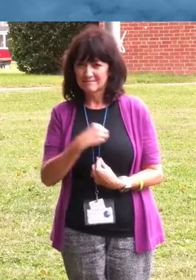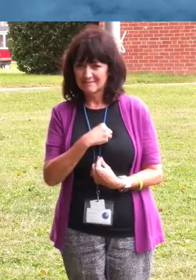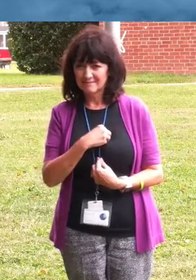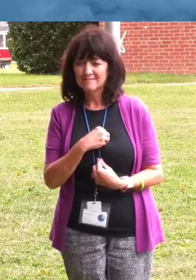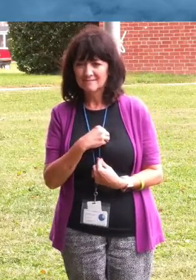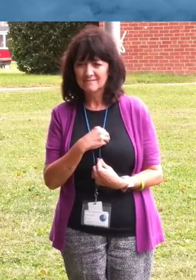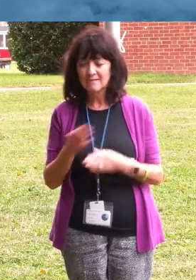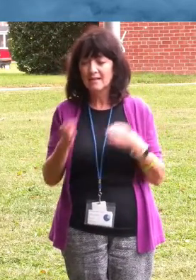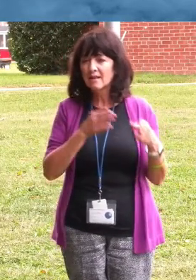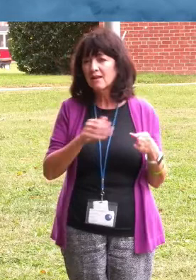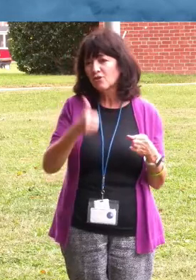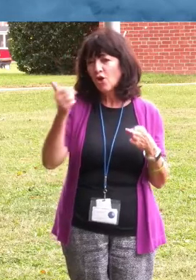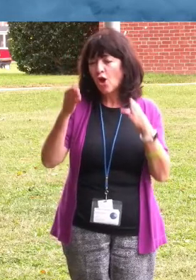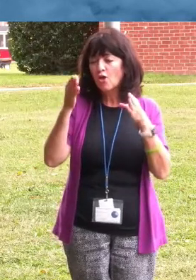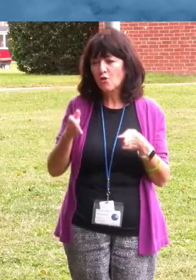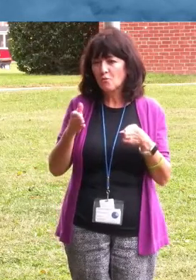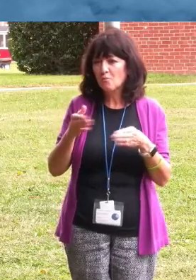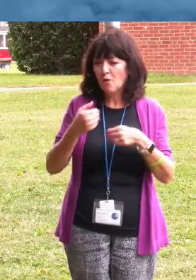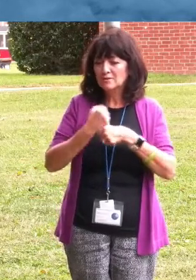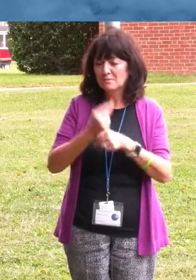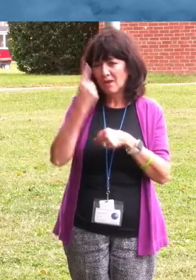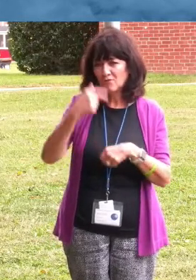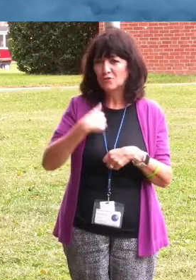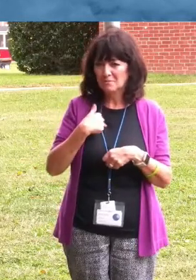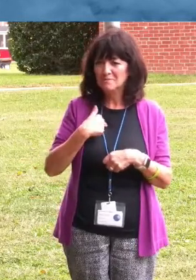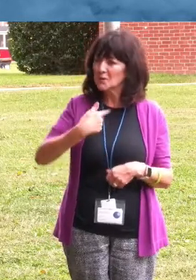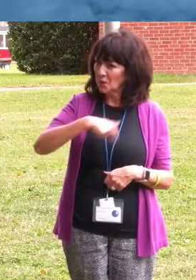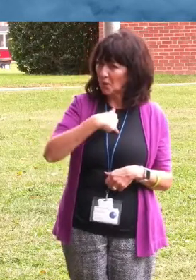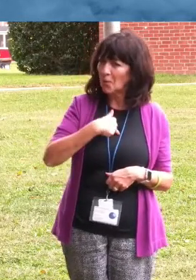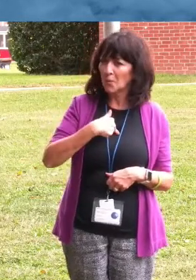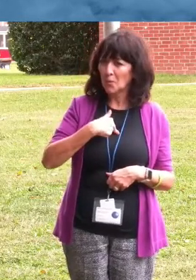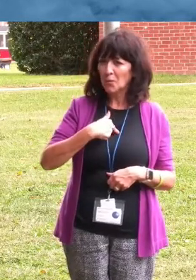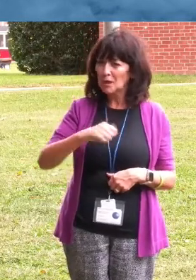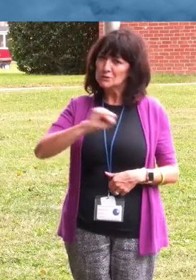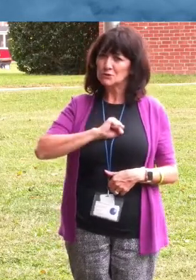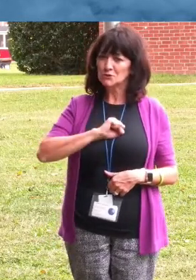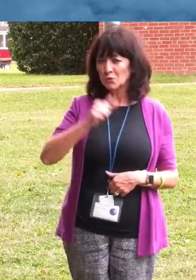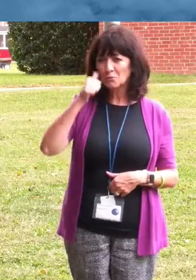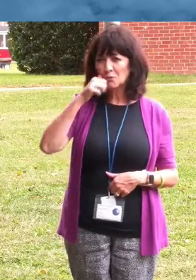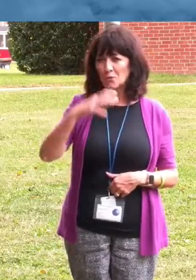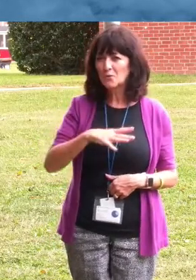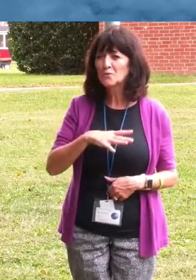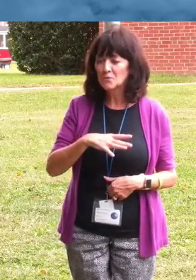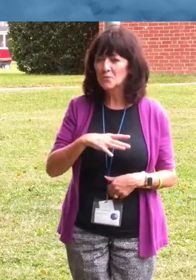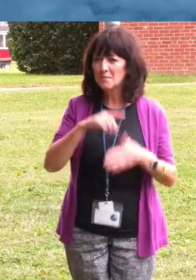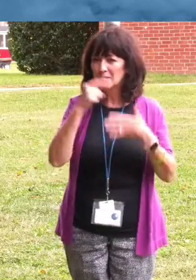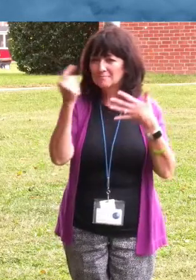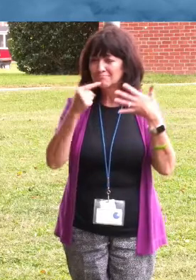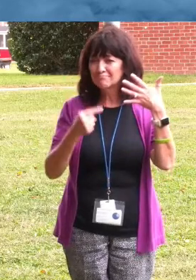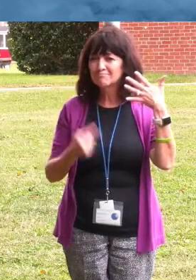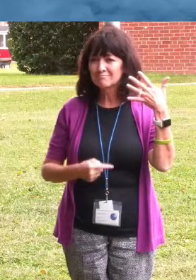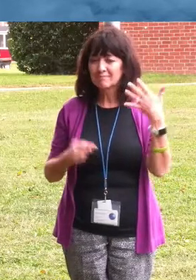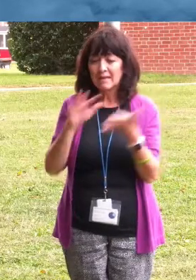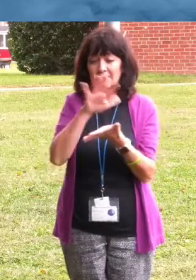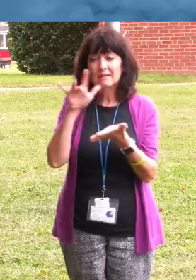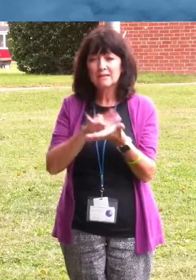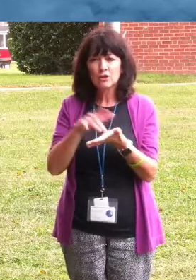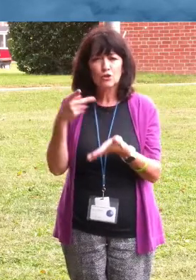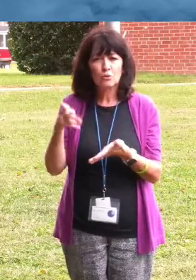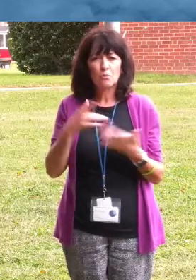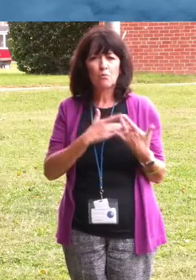Not that we are, but together, Wonder Woman, Superwoman, all of these on the other side, and in the center is a purple